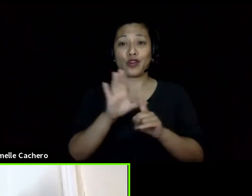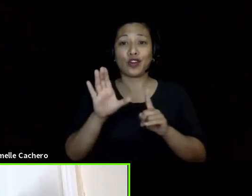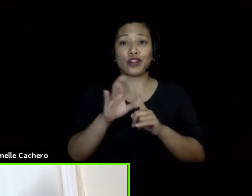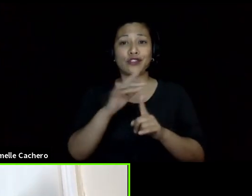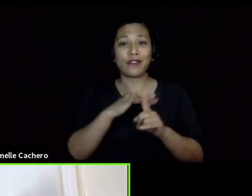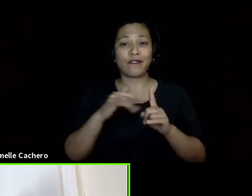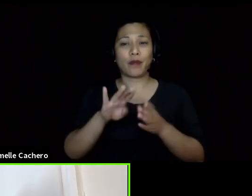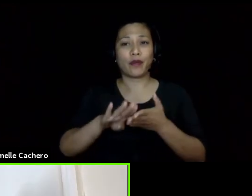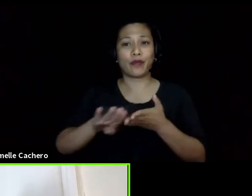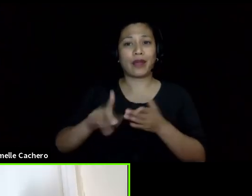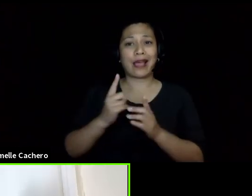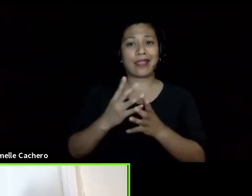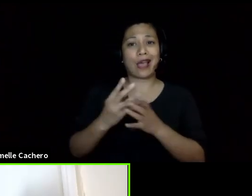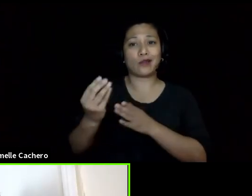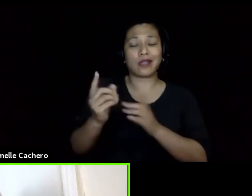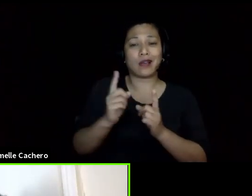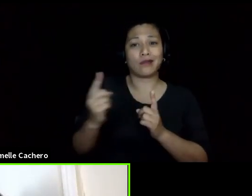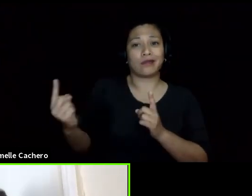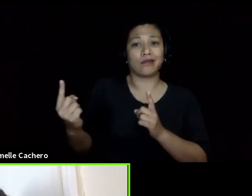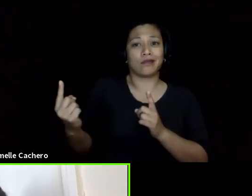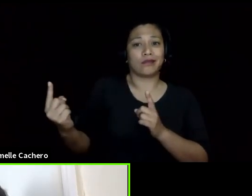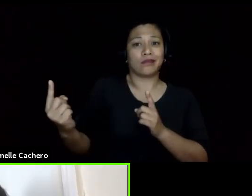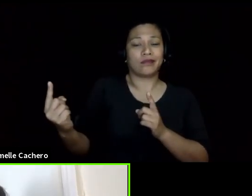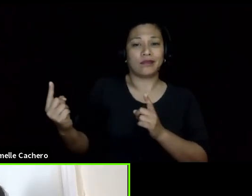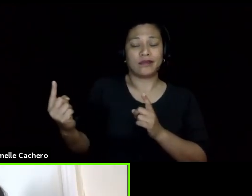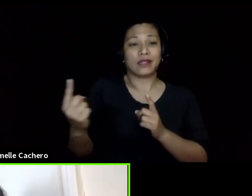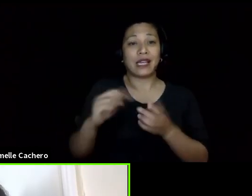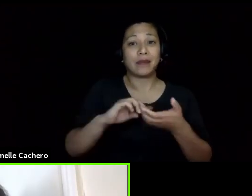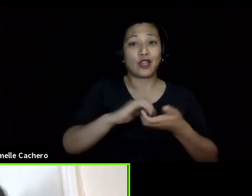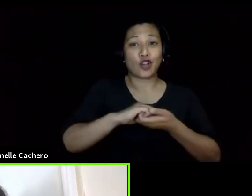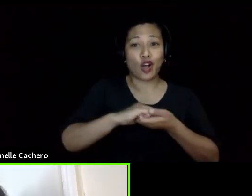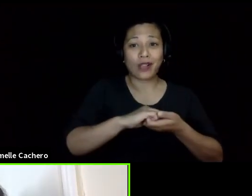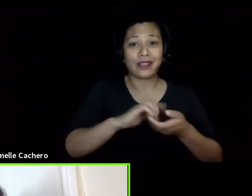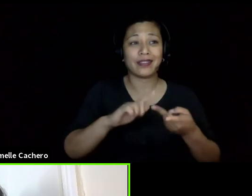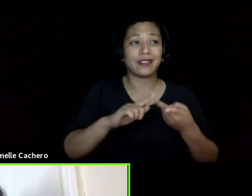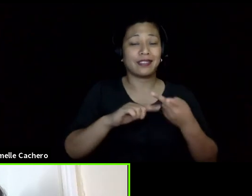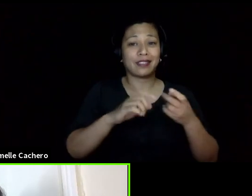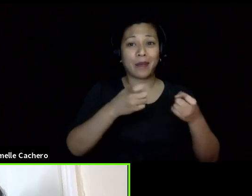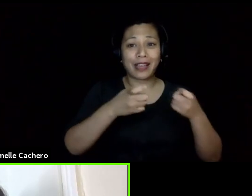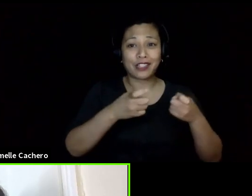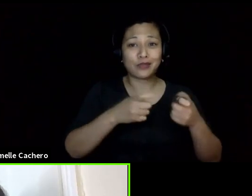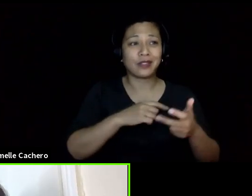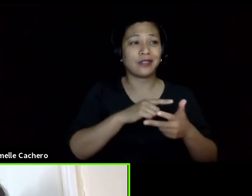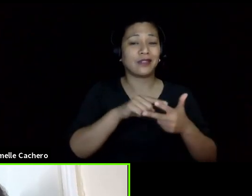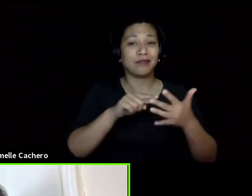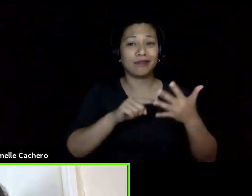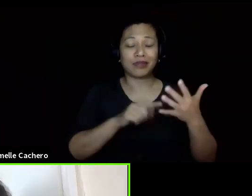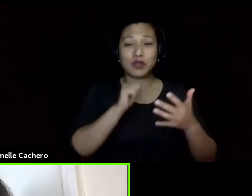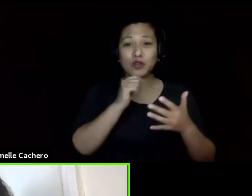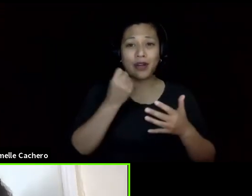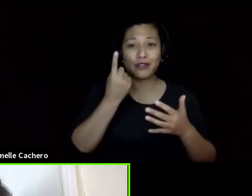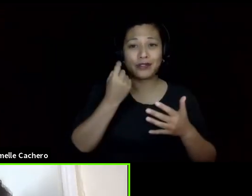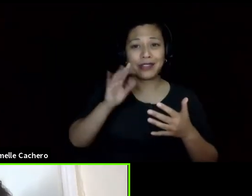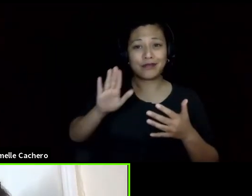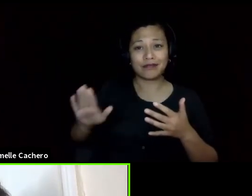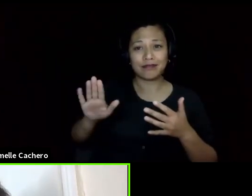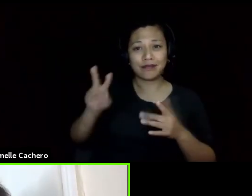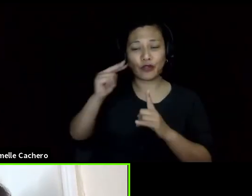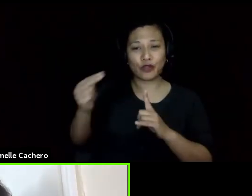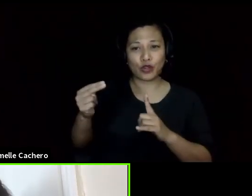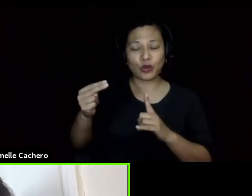so their management doesn't understand them, their colleagues don't understand them, or at least aren't able to be empathetic